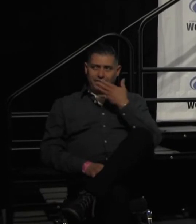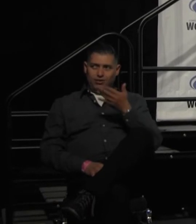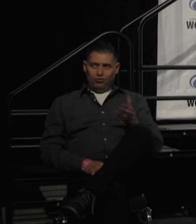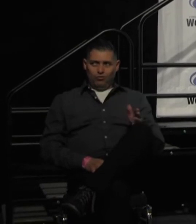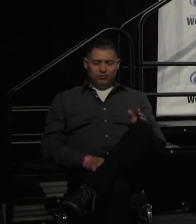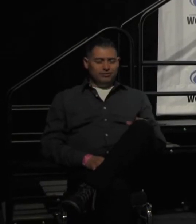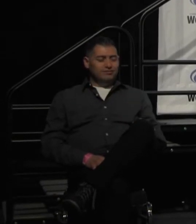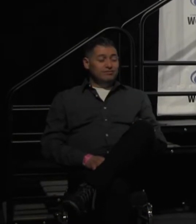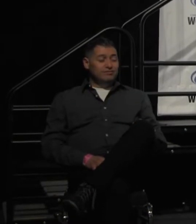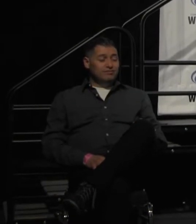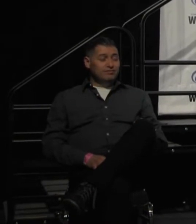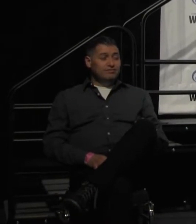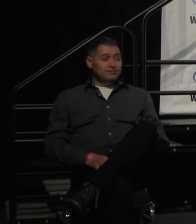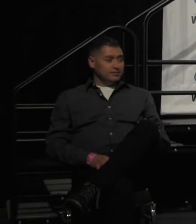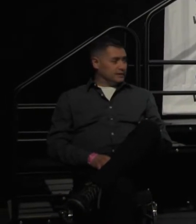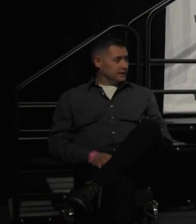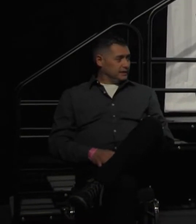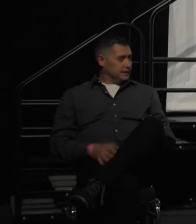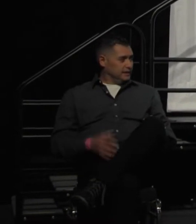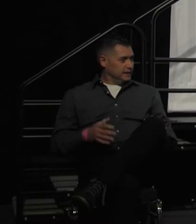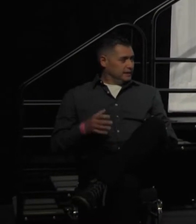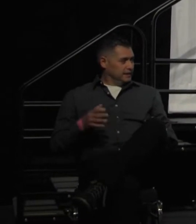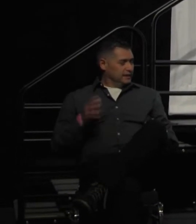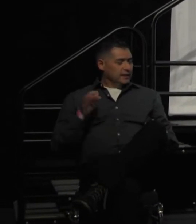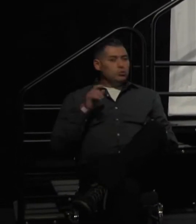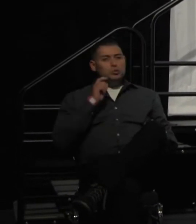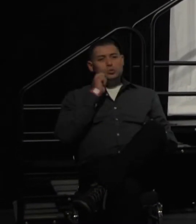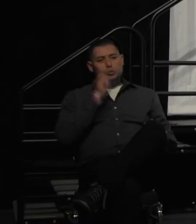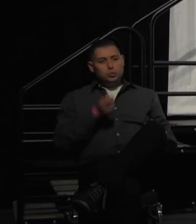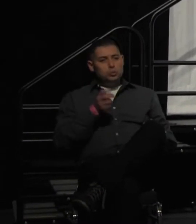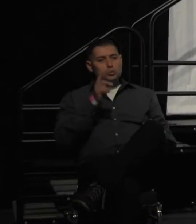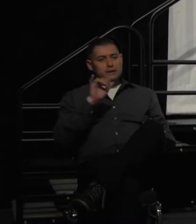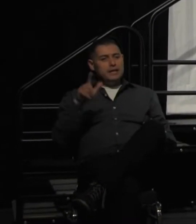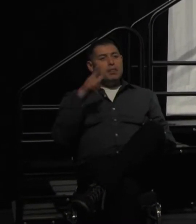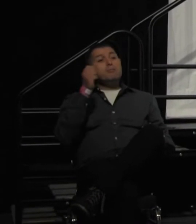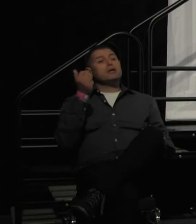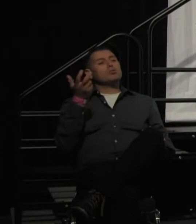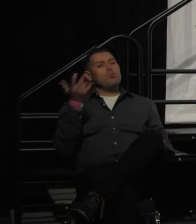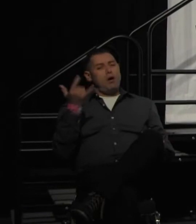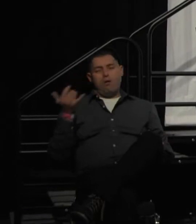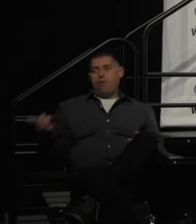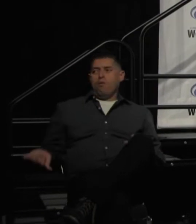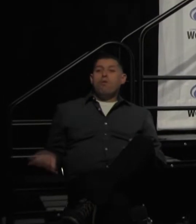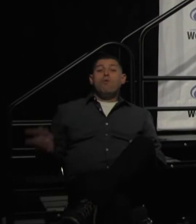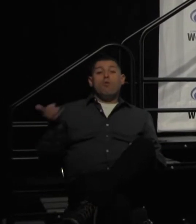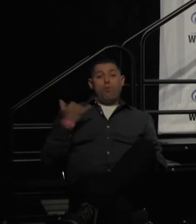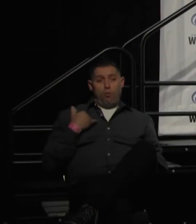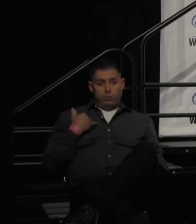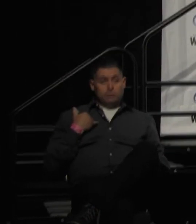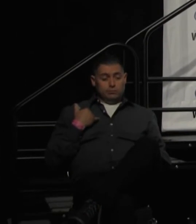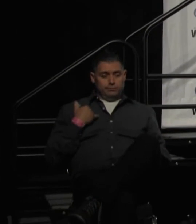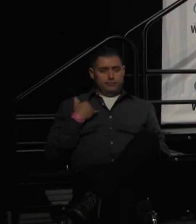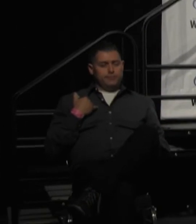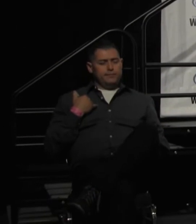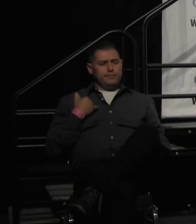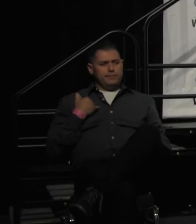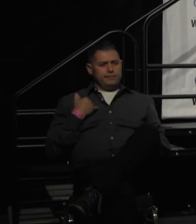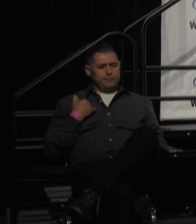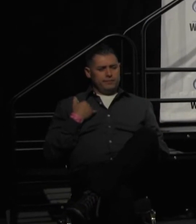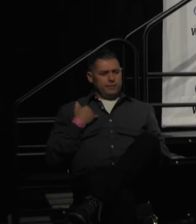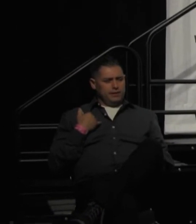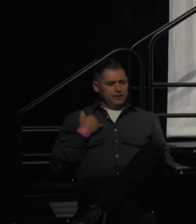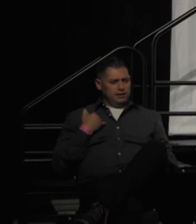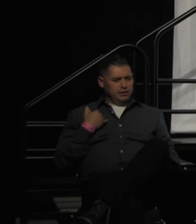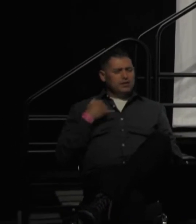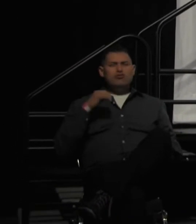Was that a cool collabo? I mean, It was such a cool deal because they called me up this is Jonathan